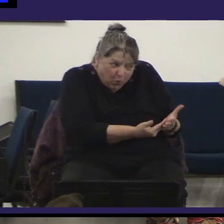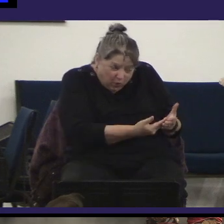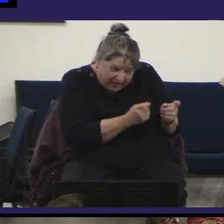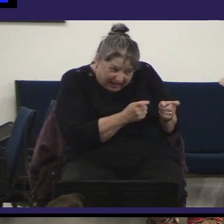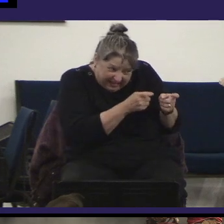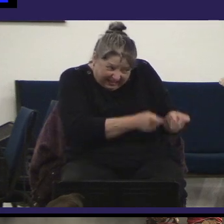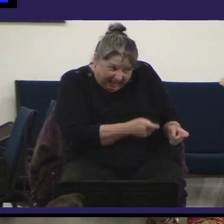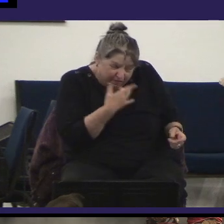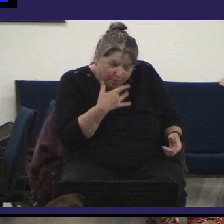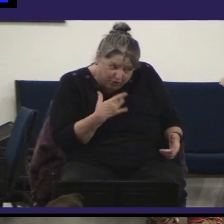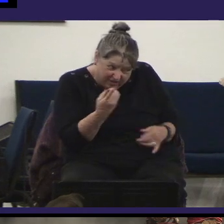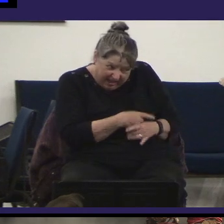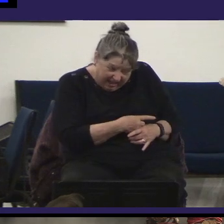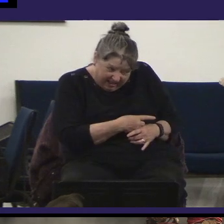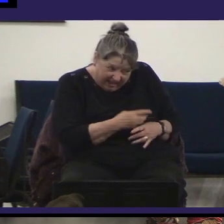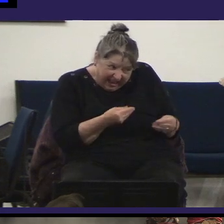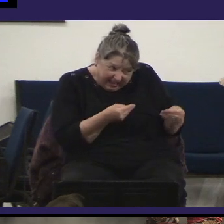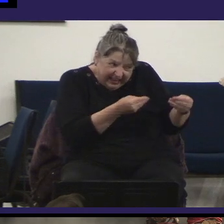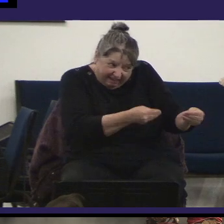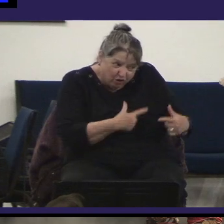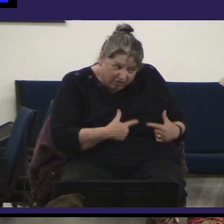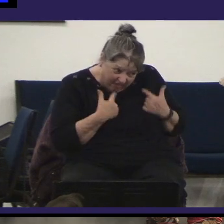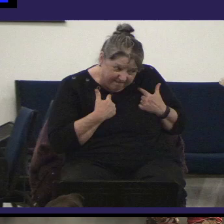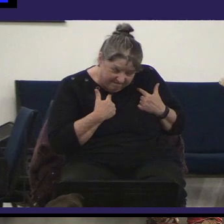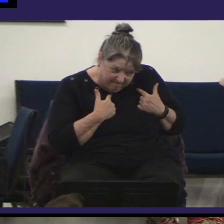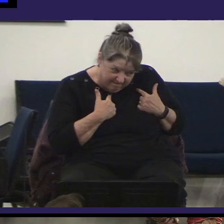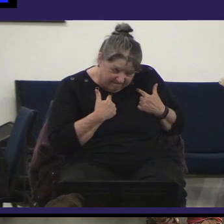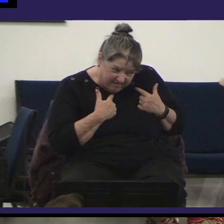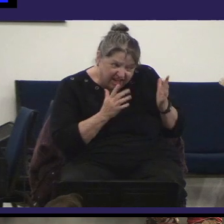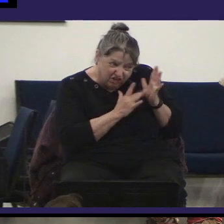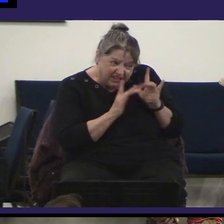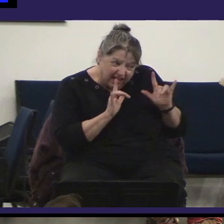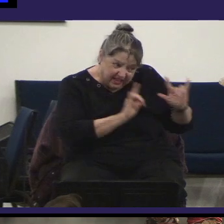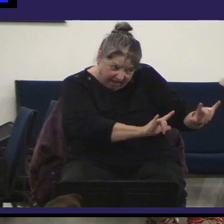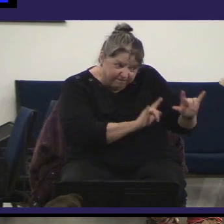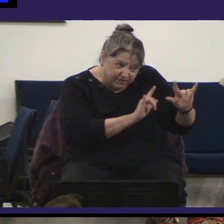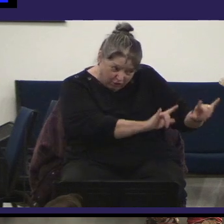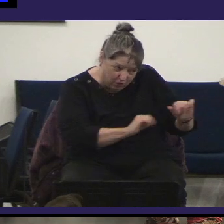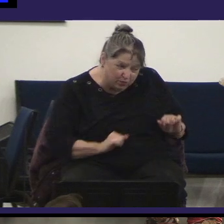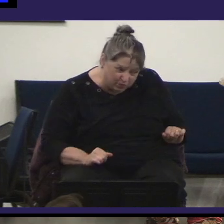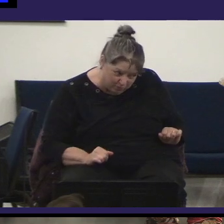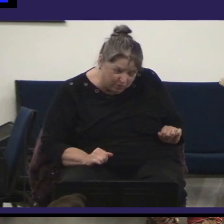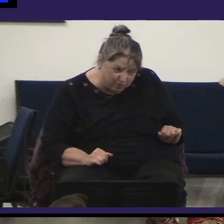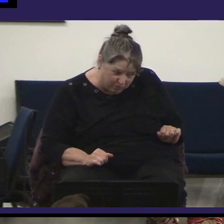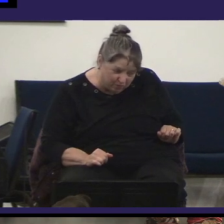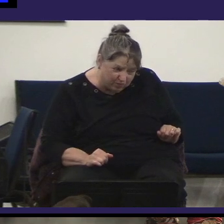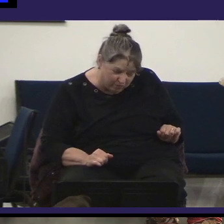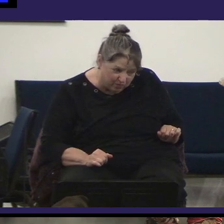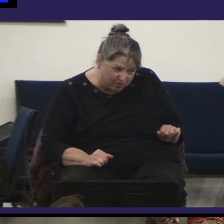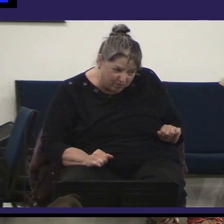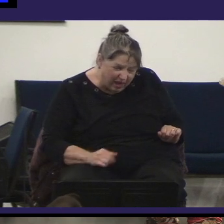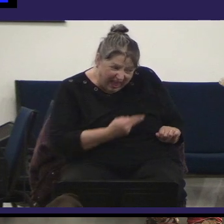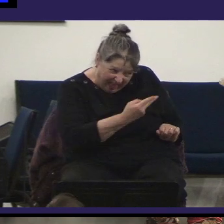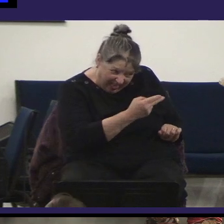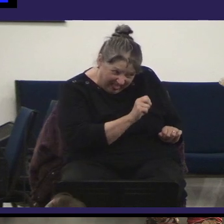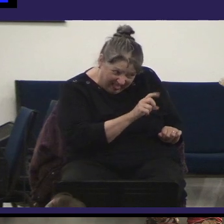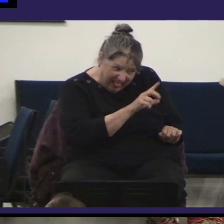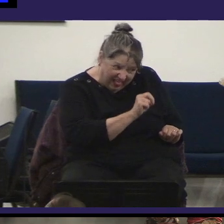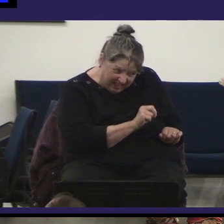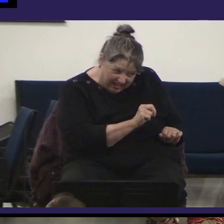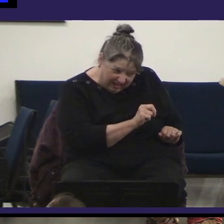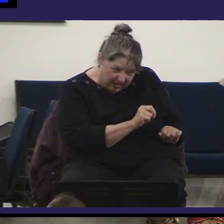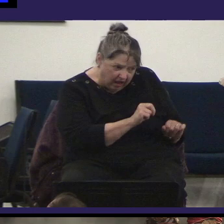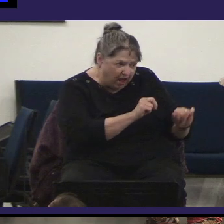your reason for living. And he loves you, though we as humans might fail you. He loves you in more ways than you can imagine.